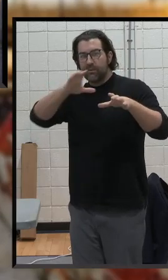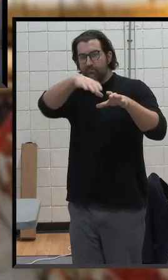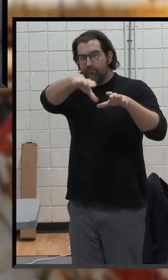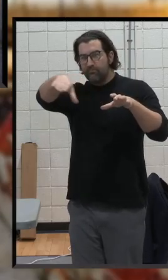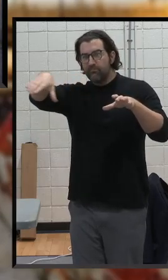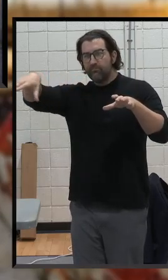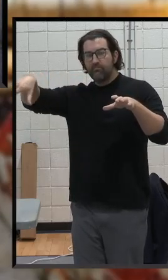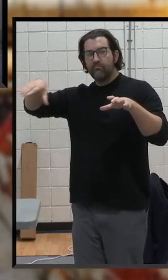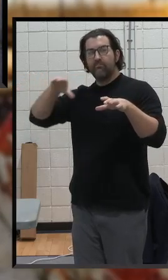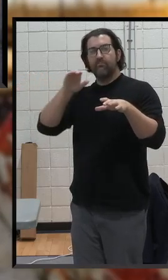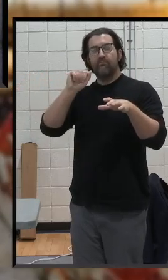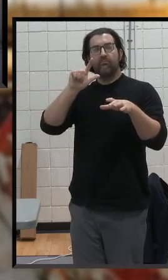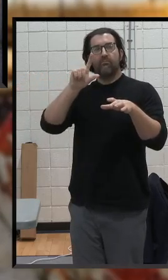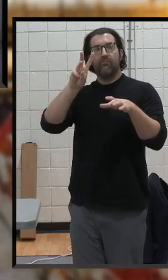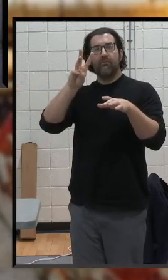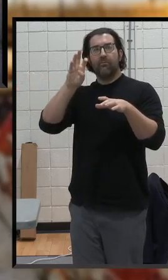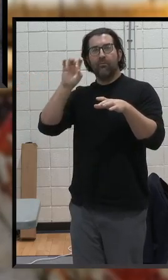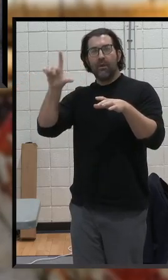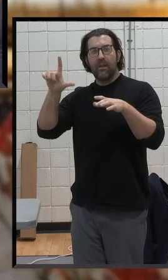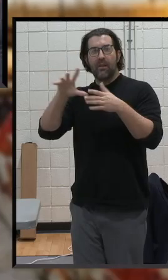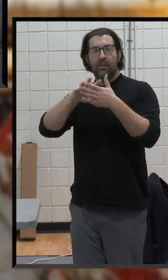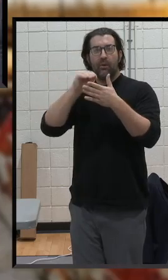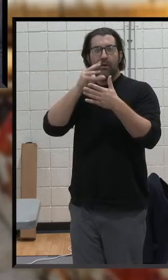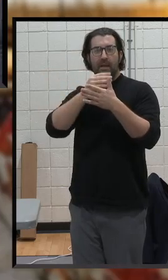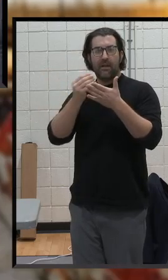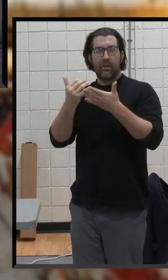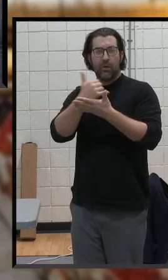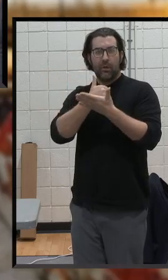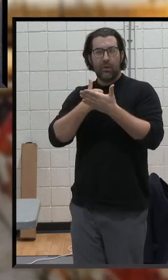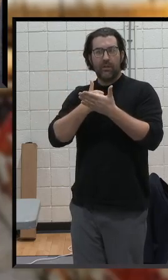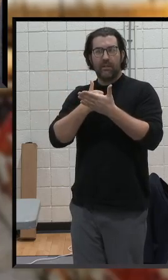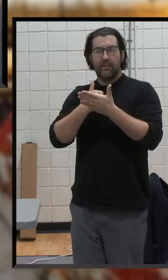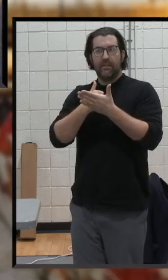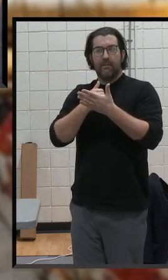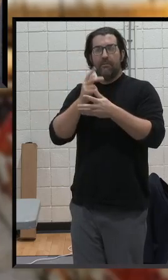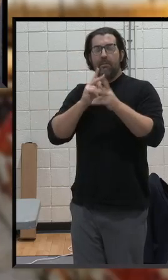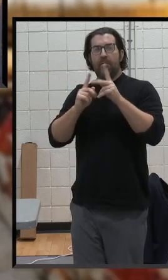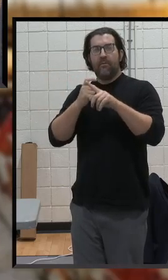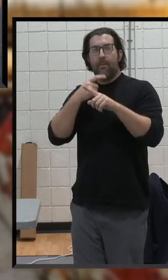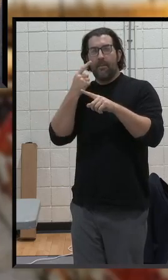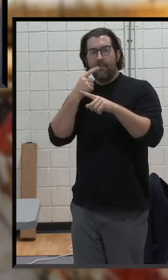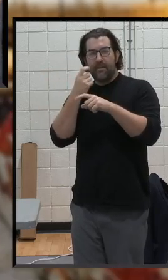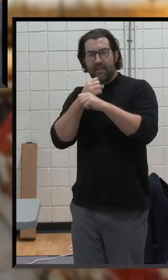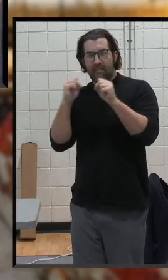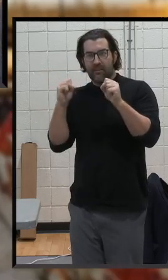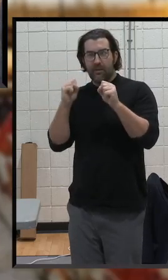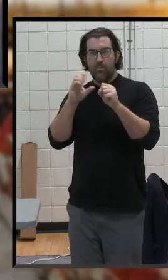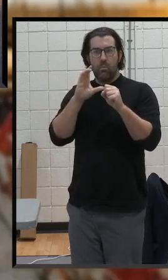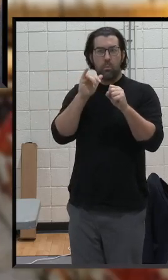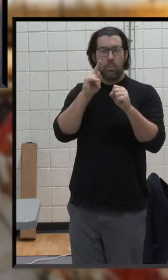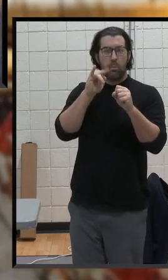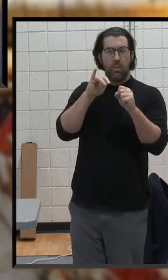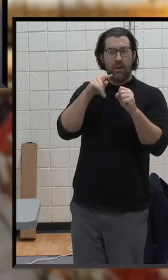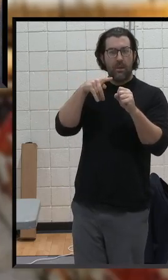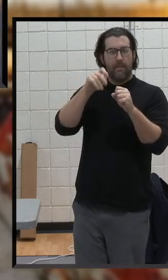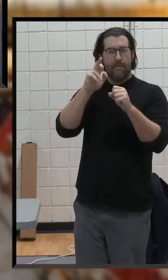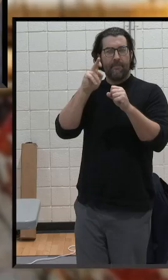Again, Caldwell with Learn and Earn in the mayor's office, folks with public safety and city parks as well. I think in